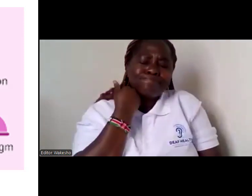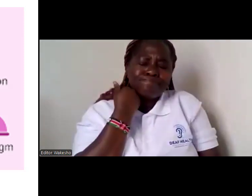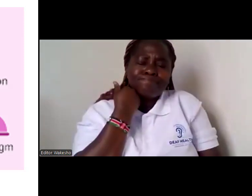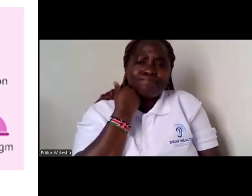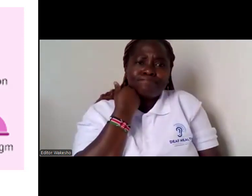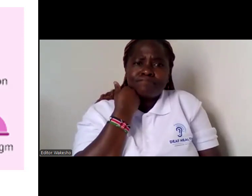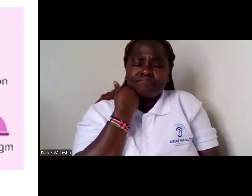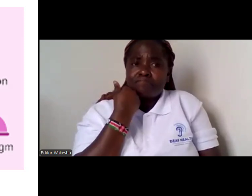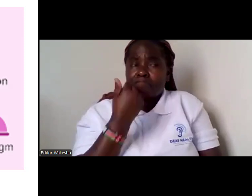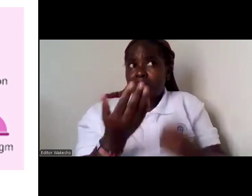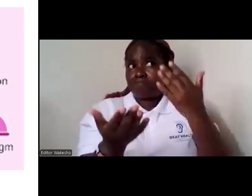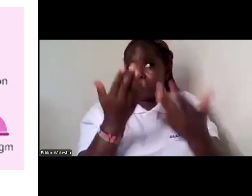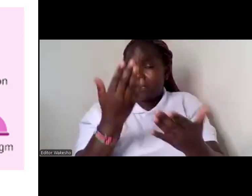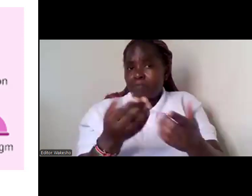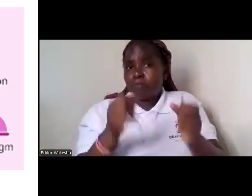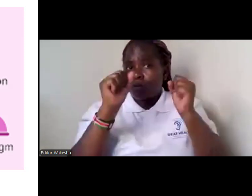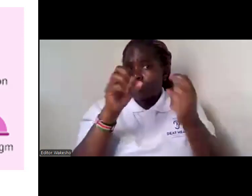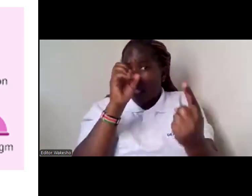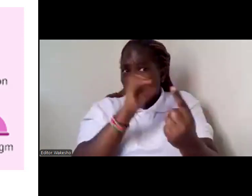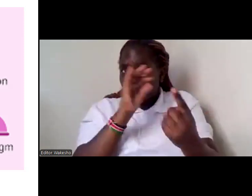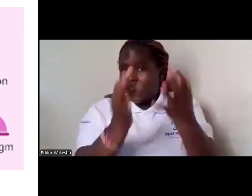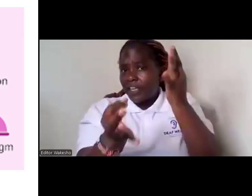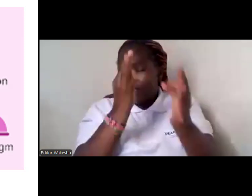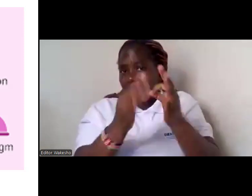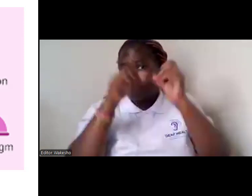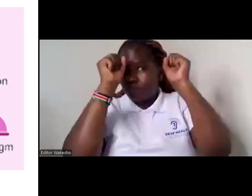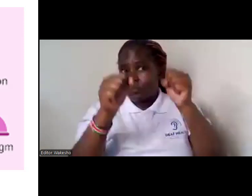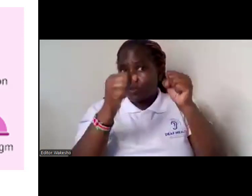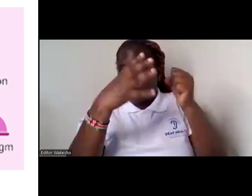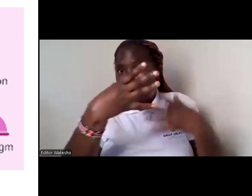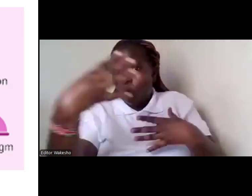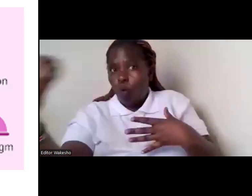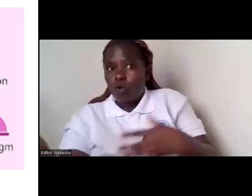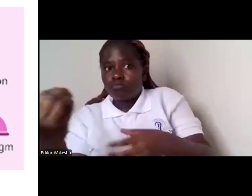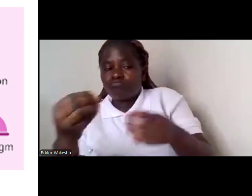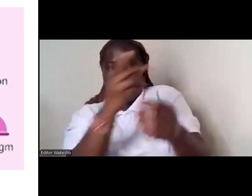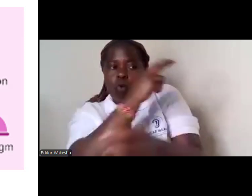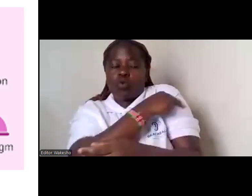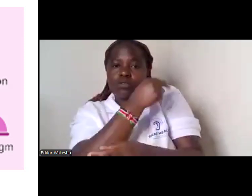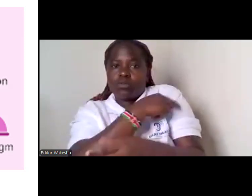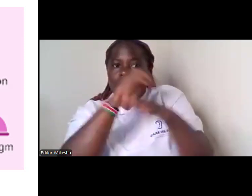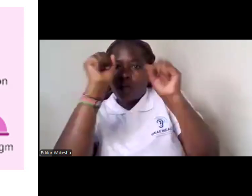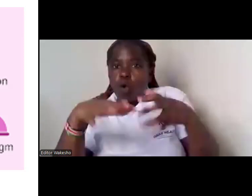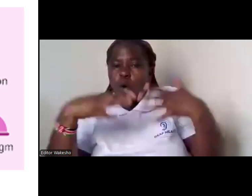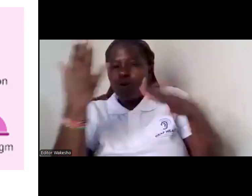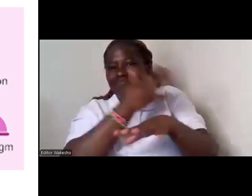Would you also advise if that person can go to the hospital or it's late?